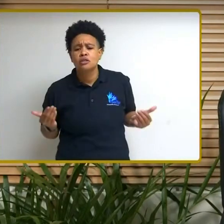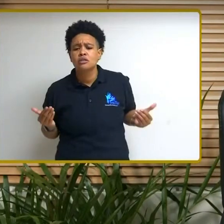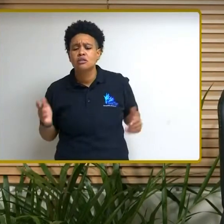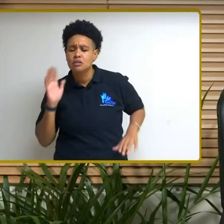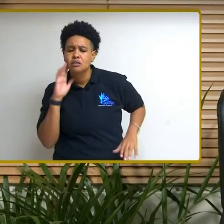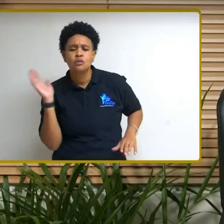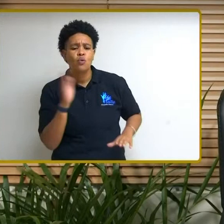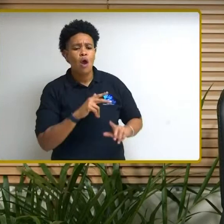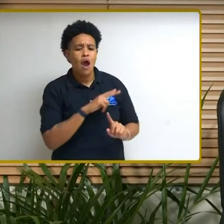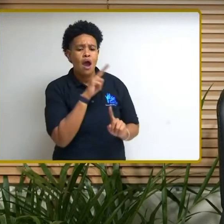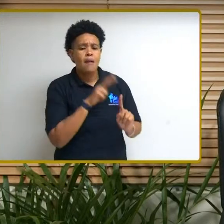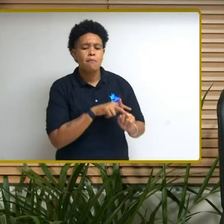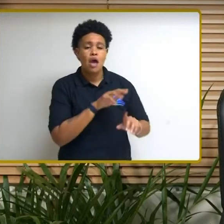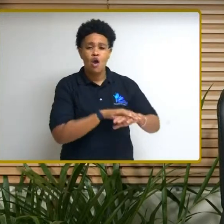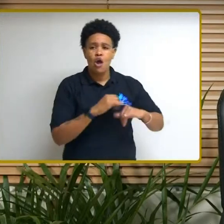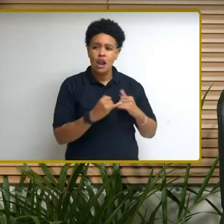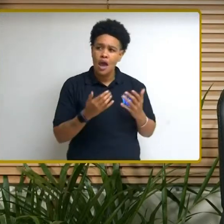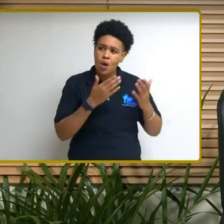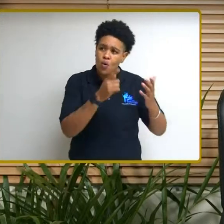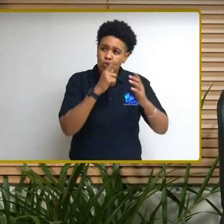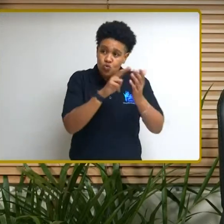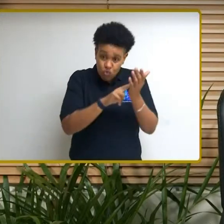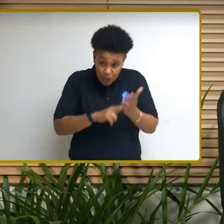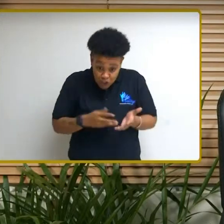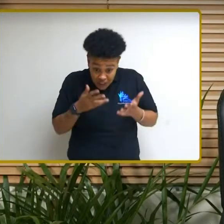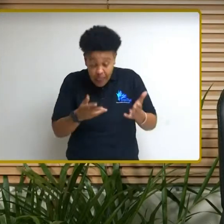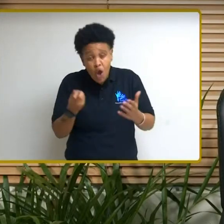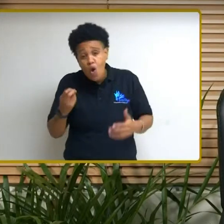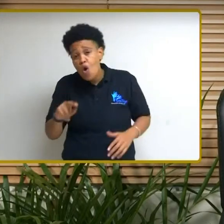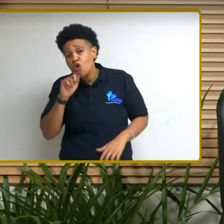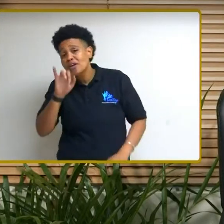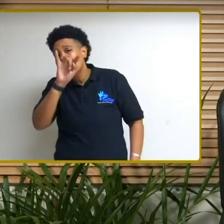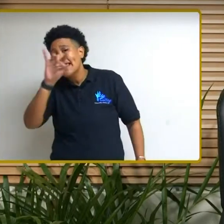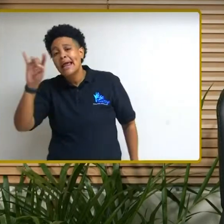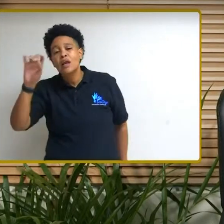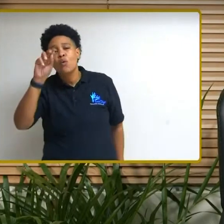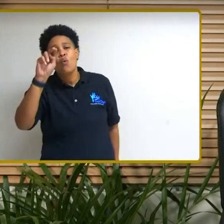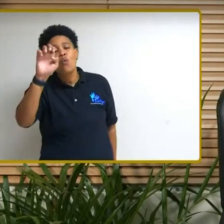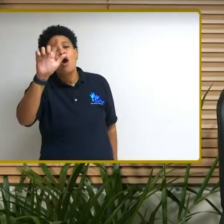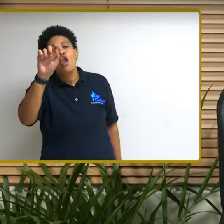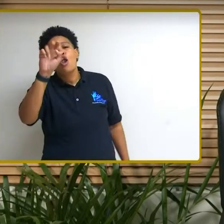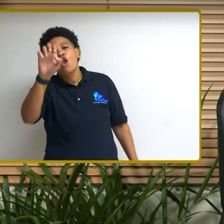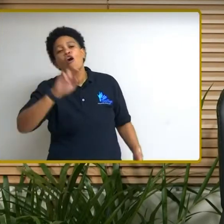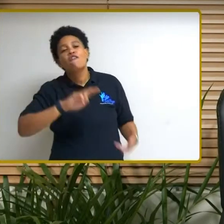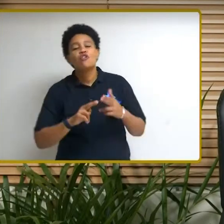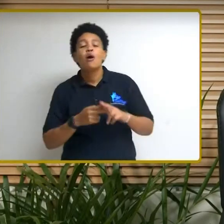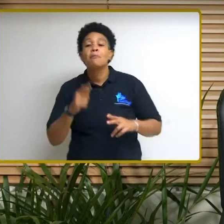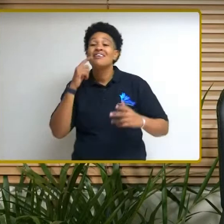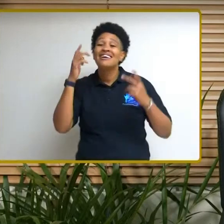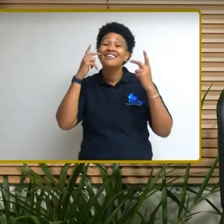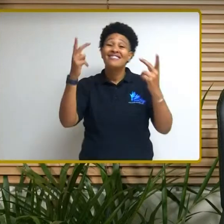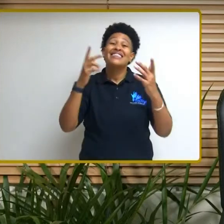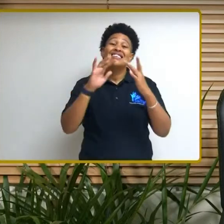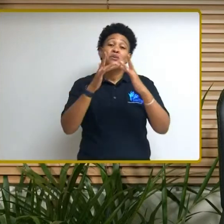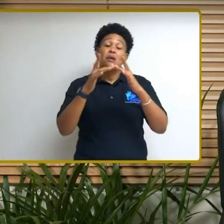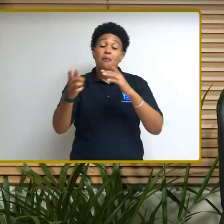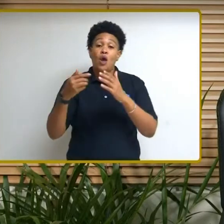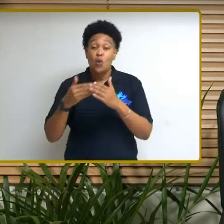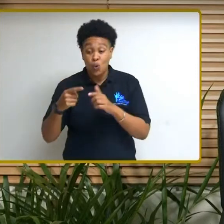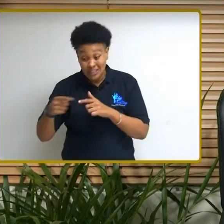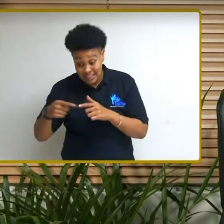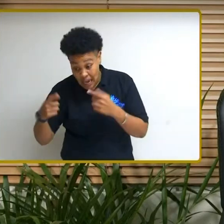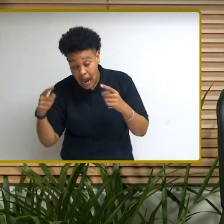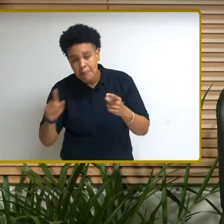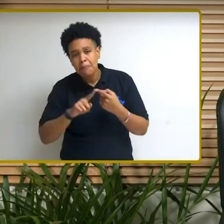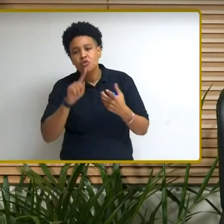apply online to register, or the 888 One Love number, to visit the site closest to them